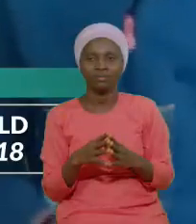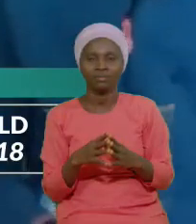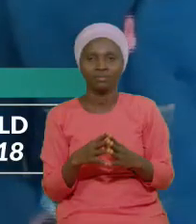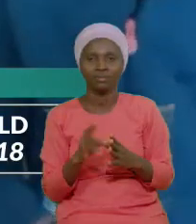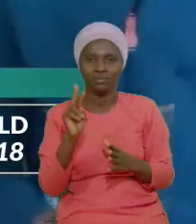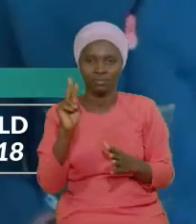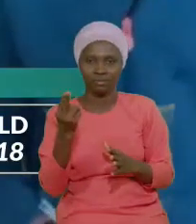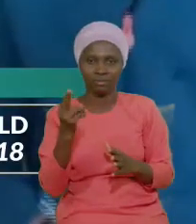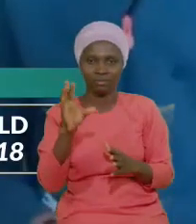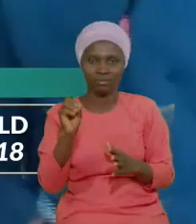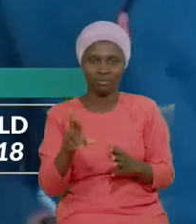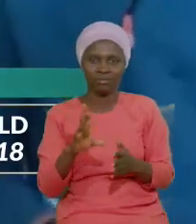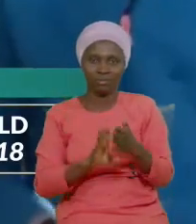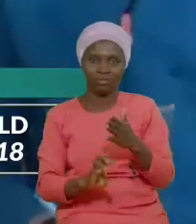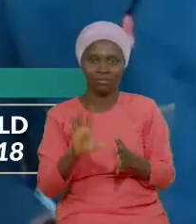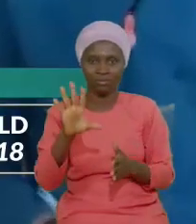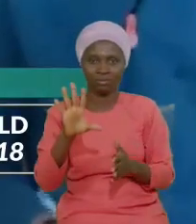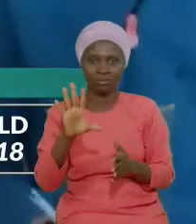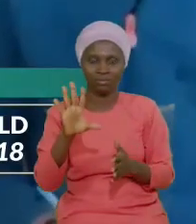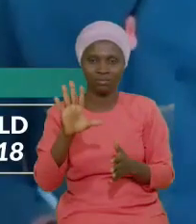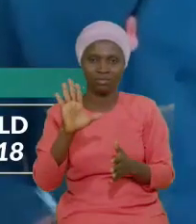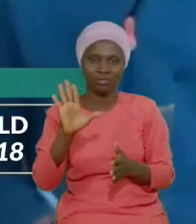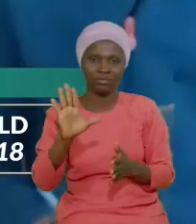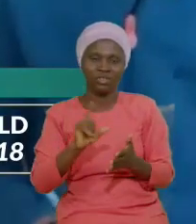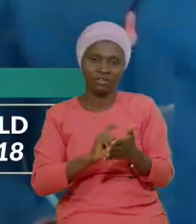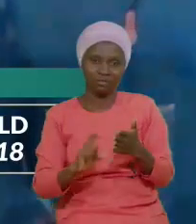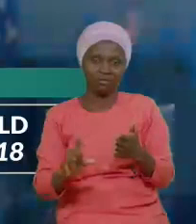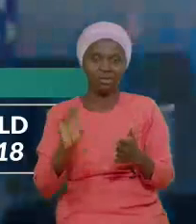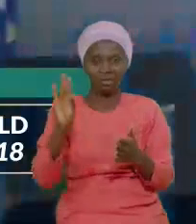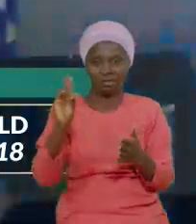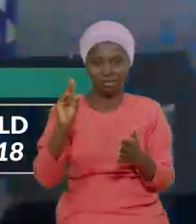2 Corinthians chapter 5, verse 17.